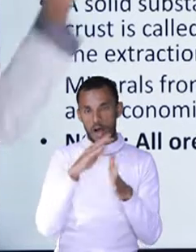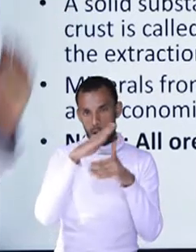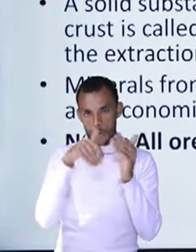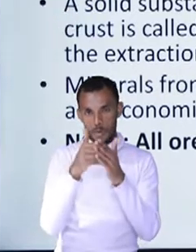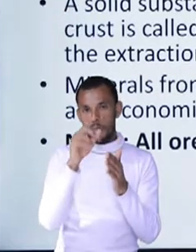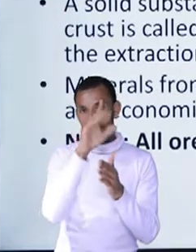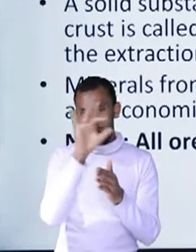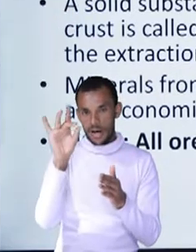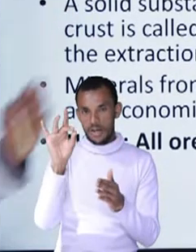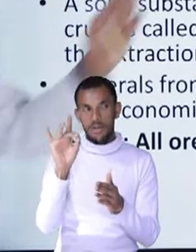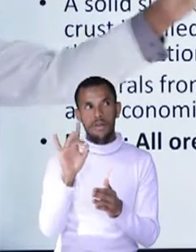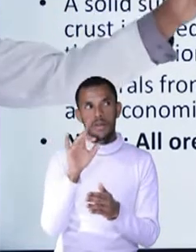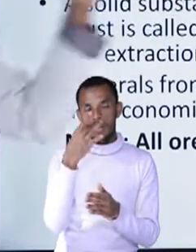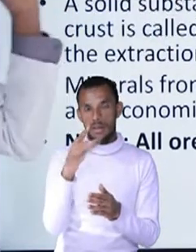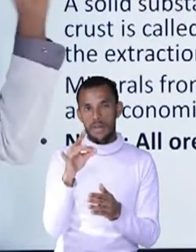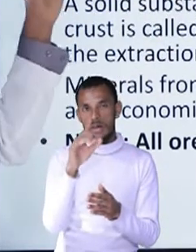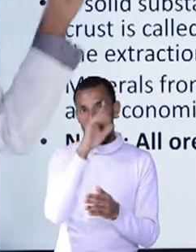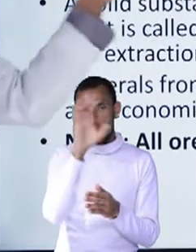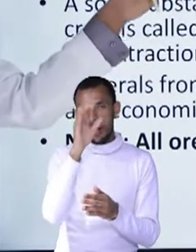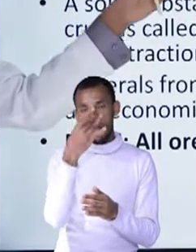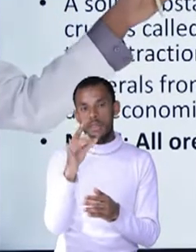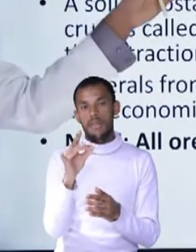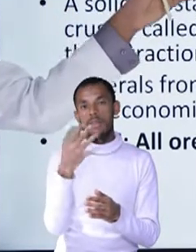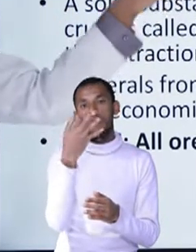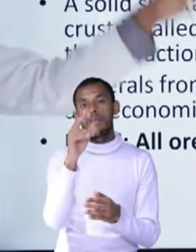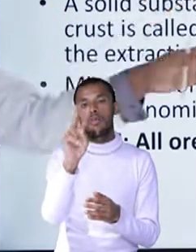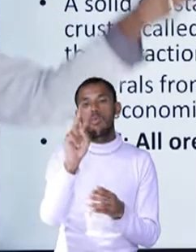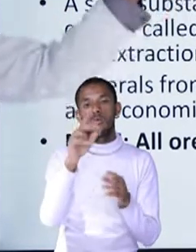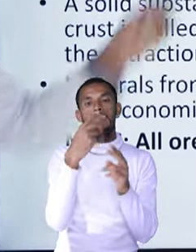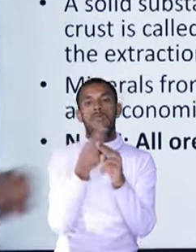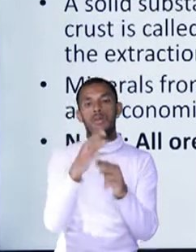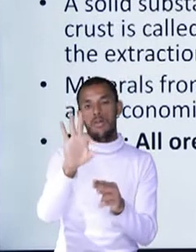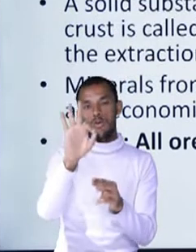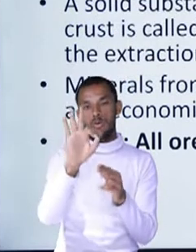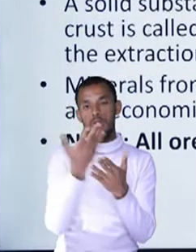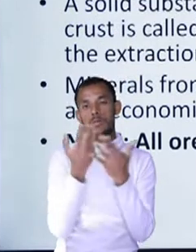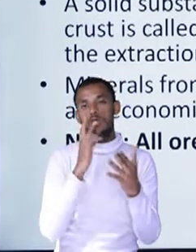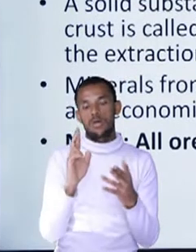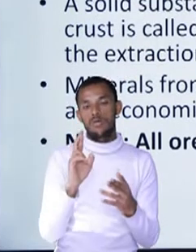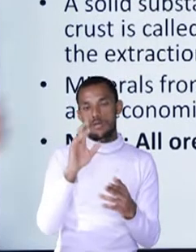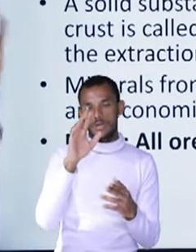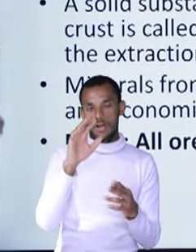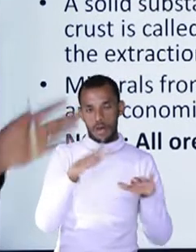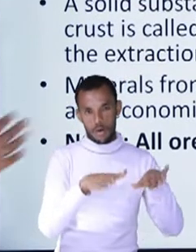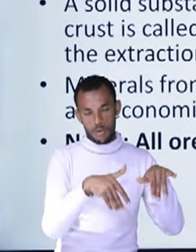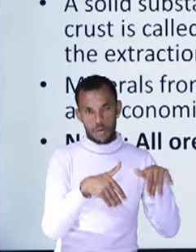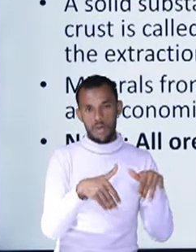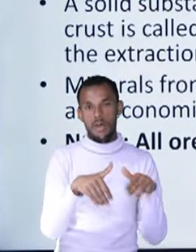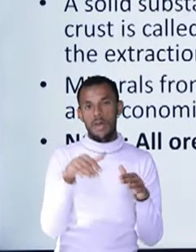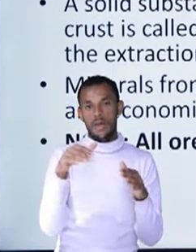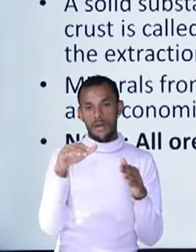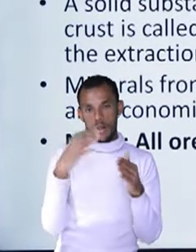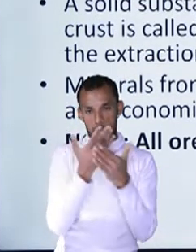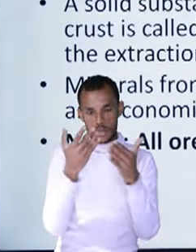about 118 elements, 92 elements occur in nature, the rest are man-made. Elements that are found in